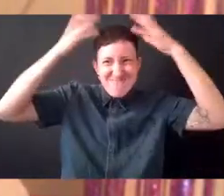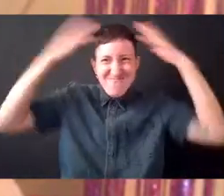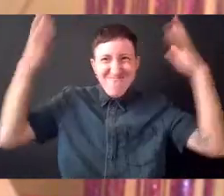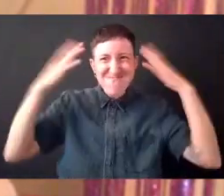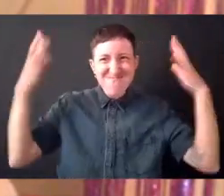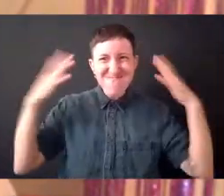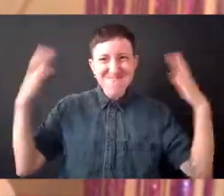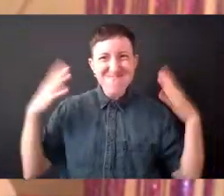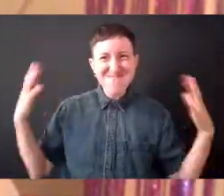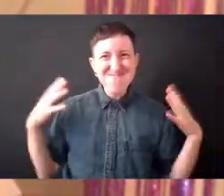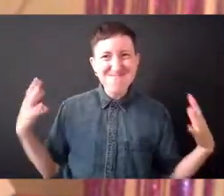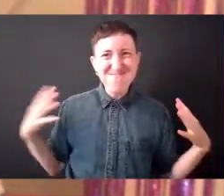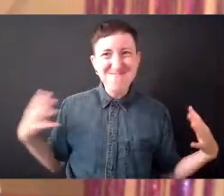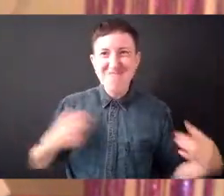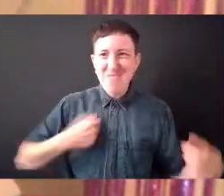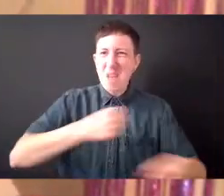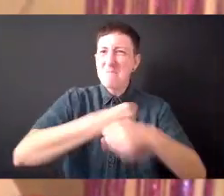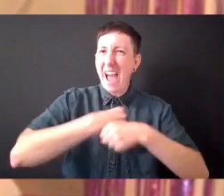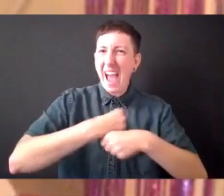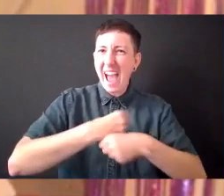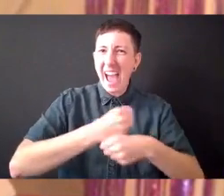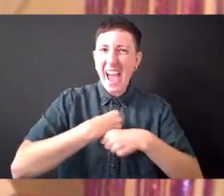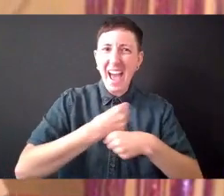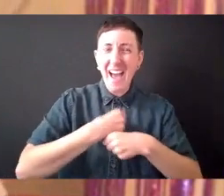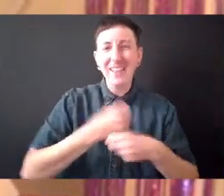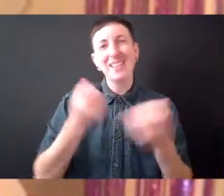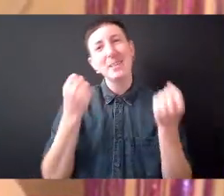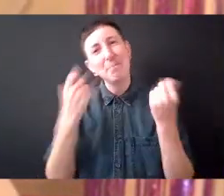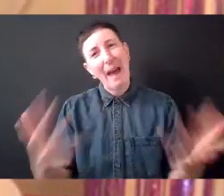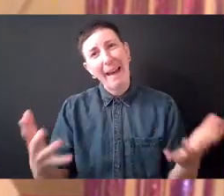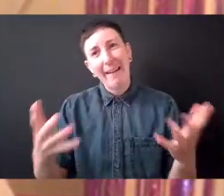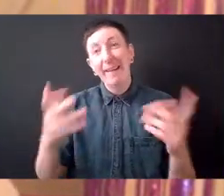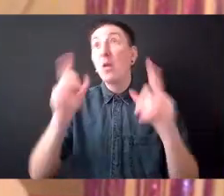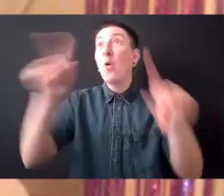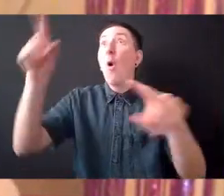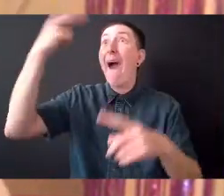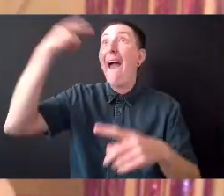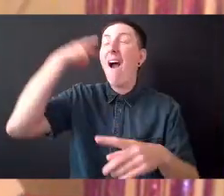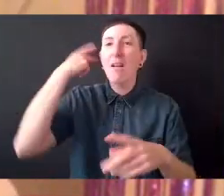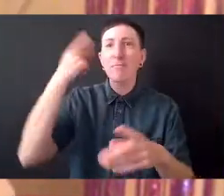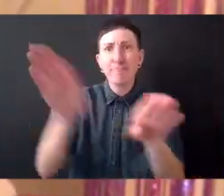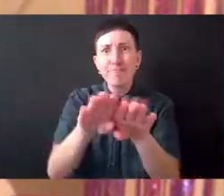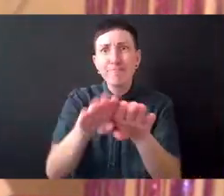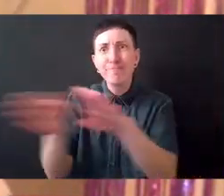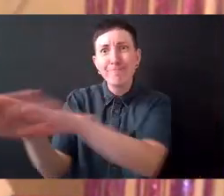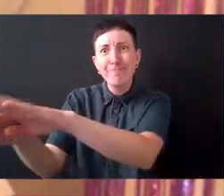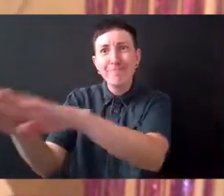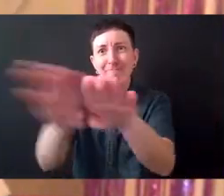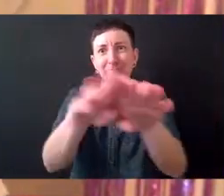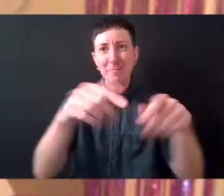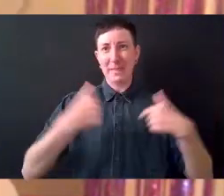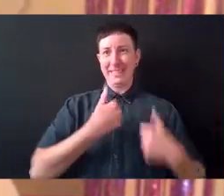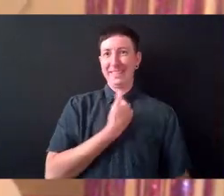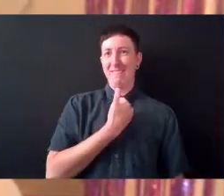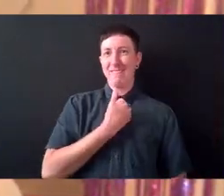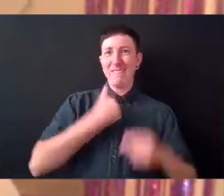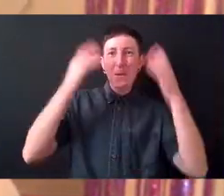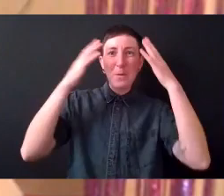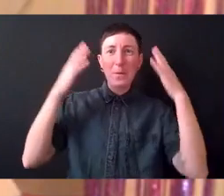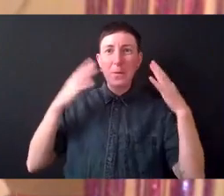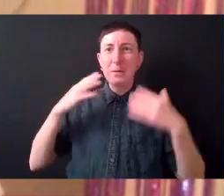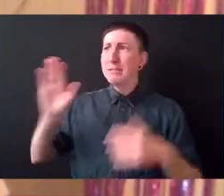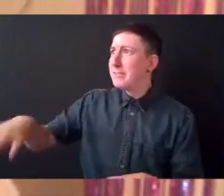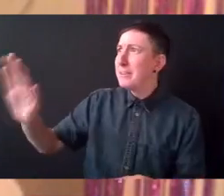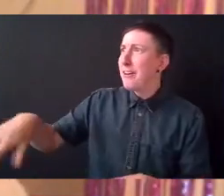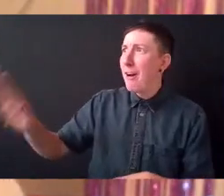own hair. I know that the hair salons have been closed for a while, but I think that this is a pretty good look. Let's call Frutilla over and see